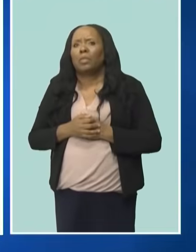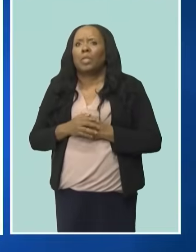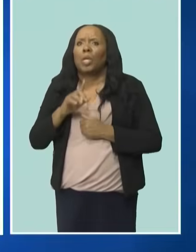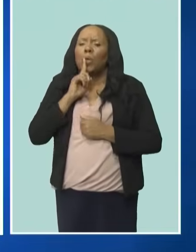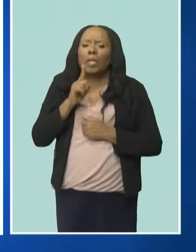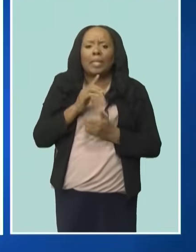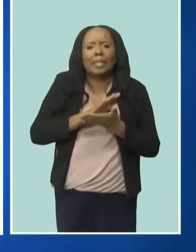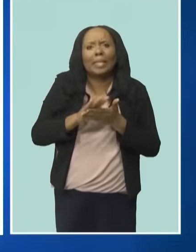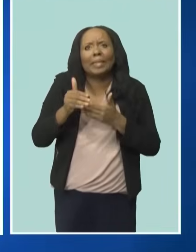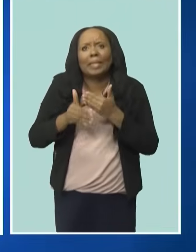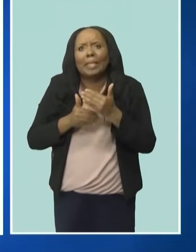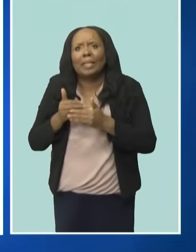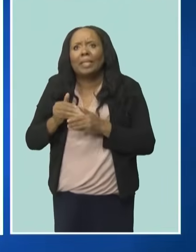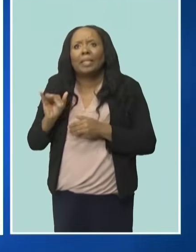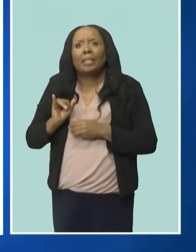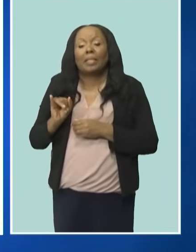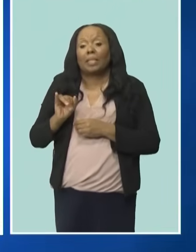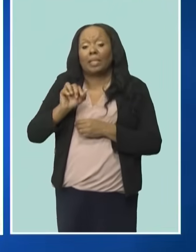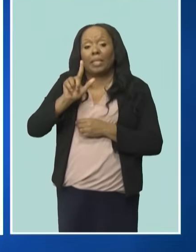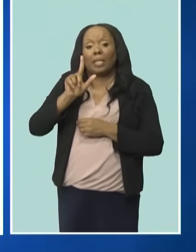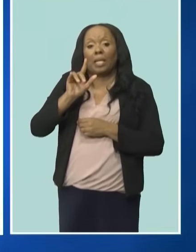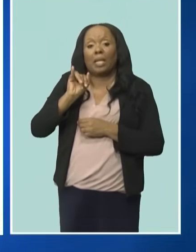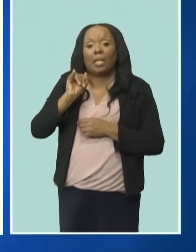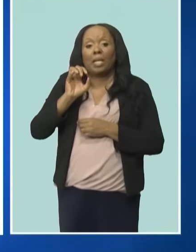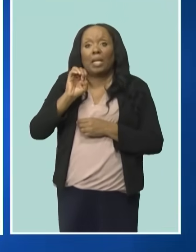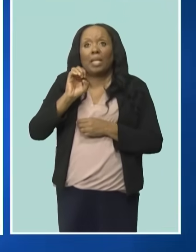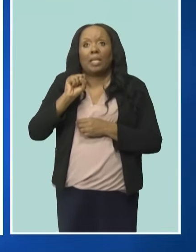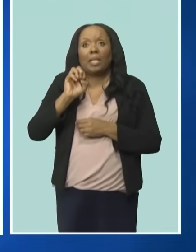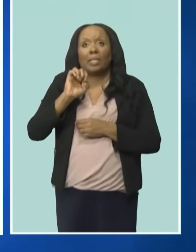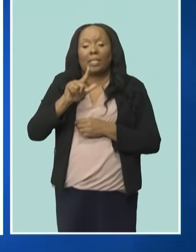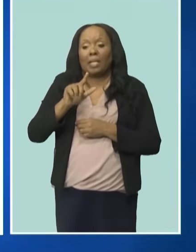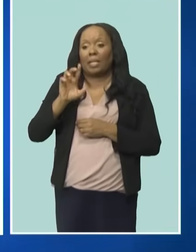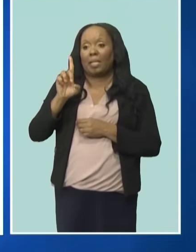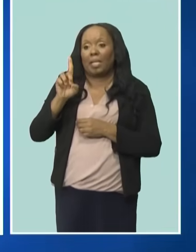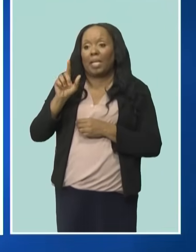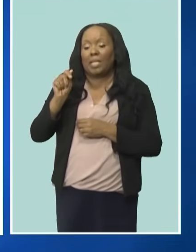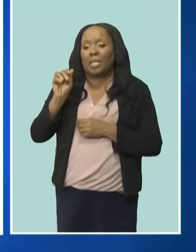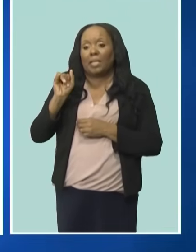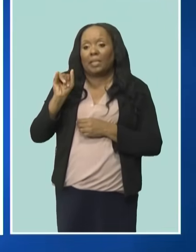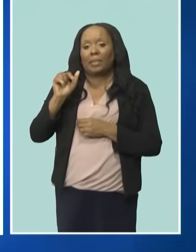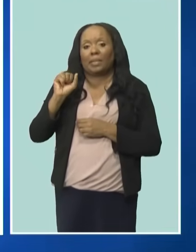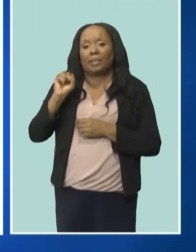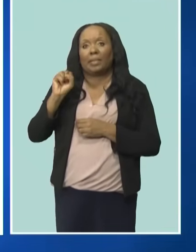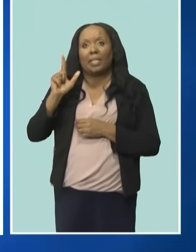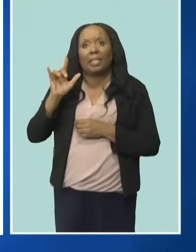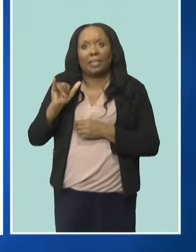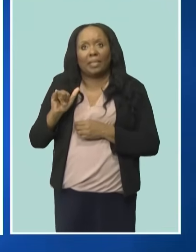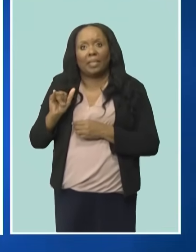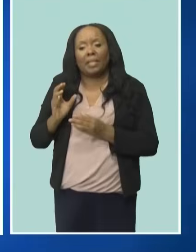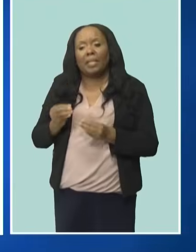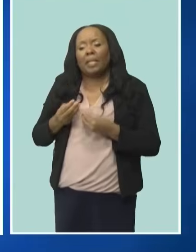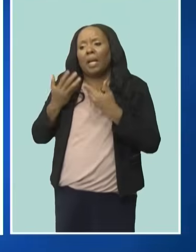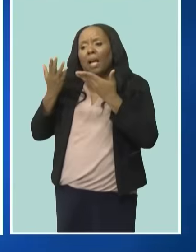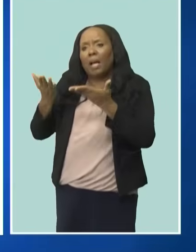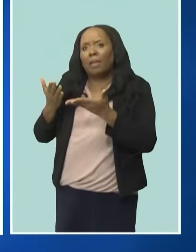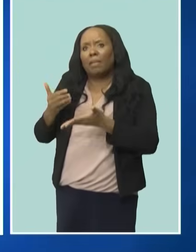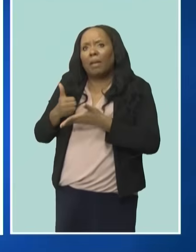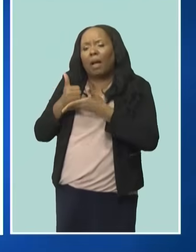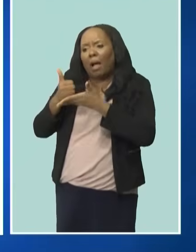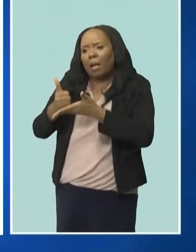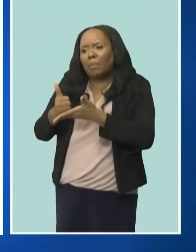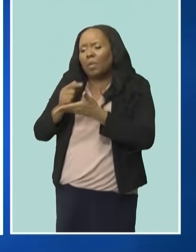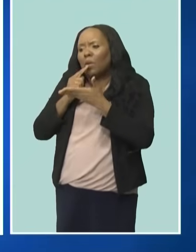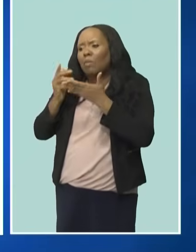those, like in the case of Lizelle Daisley, who were there selflessly given to uplift a